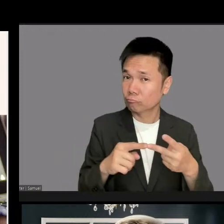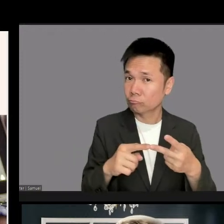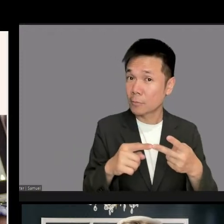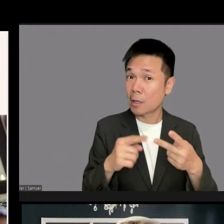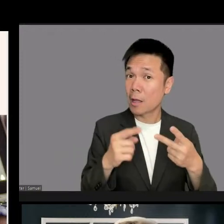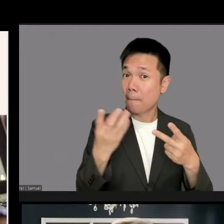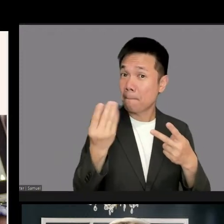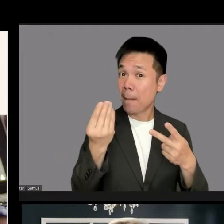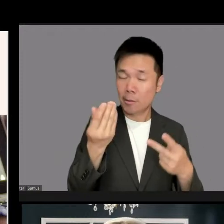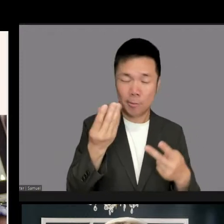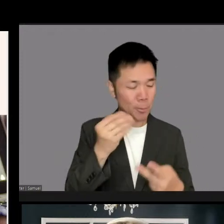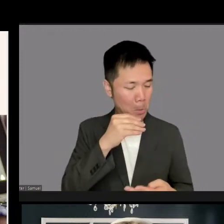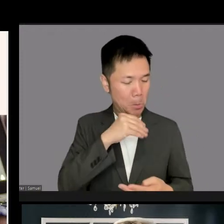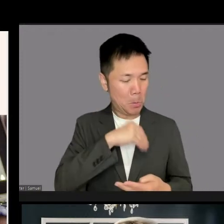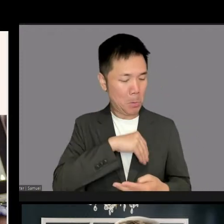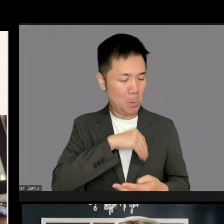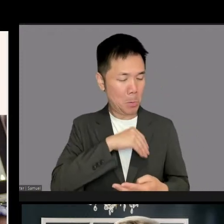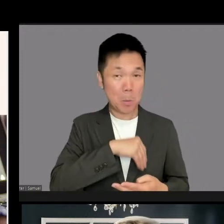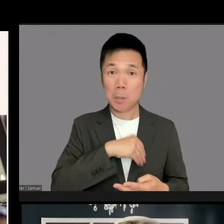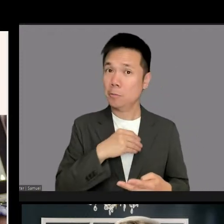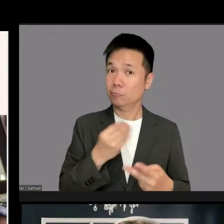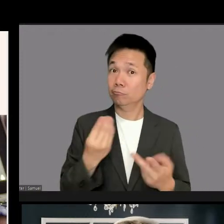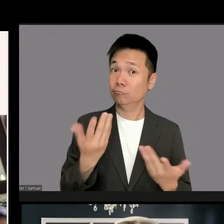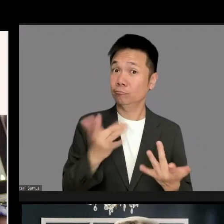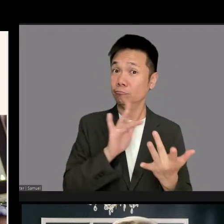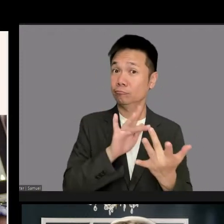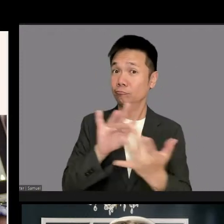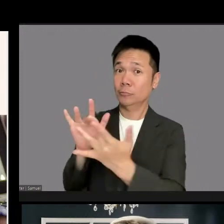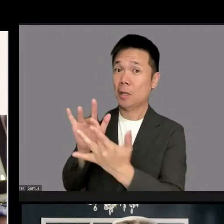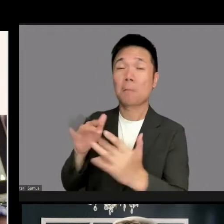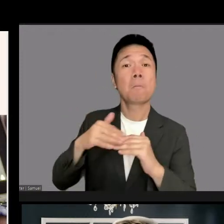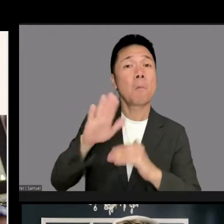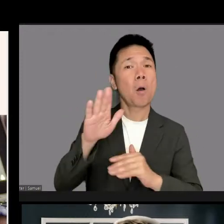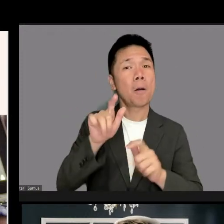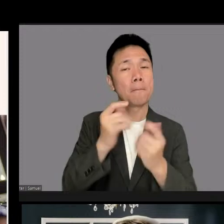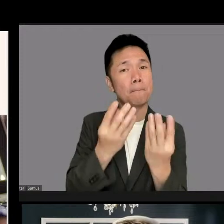of revenue that you can generate,